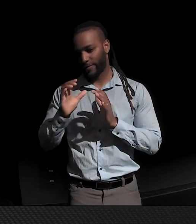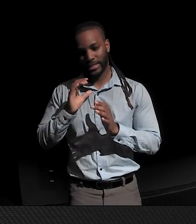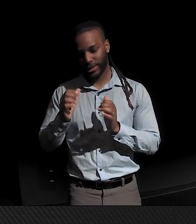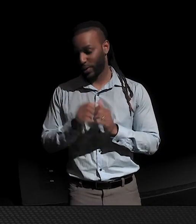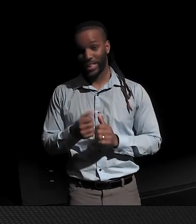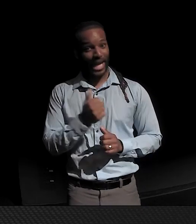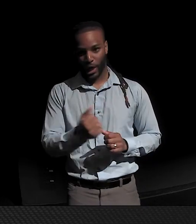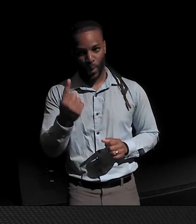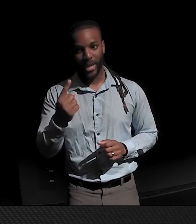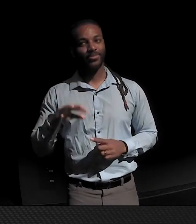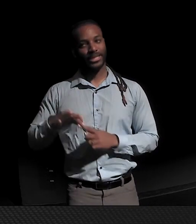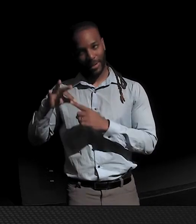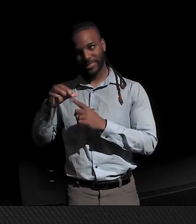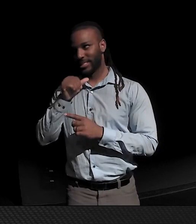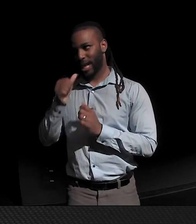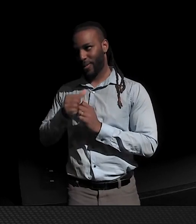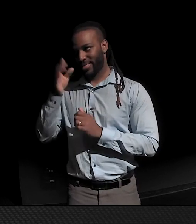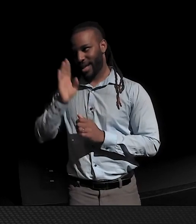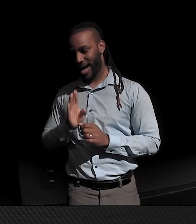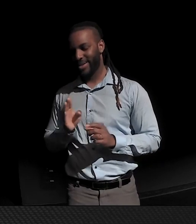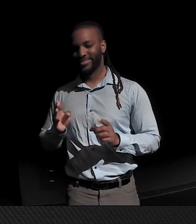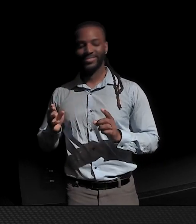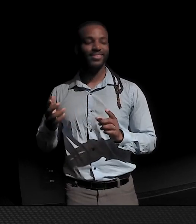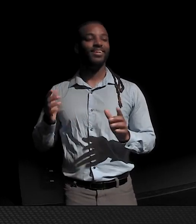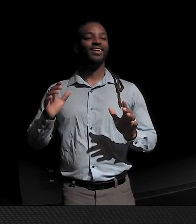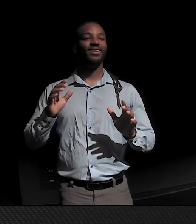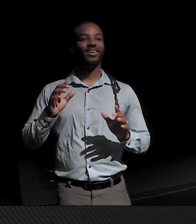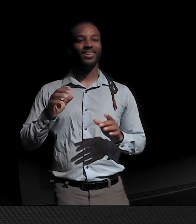anybody, but especially with the God of the universe.